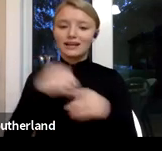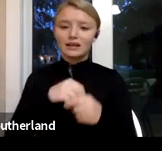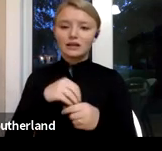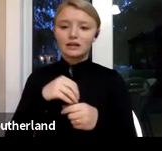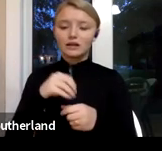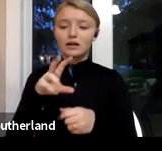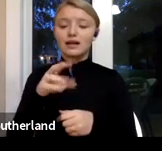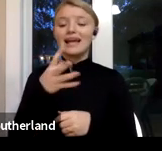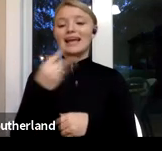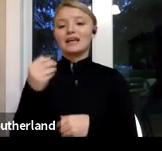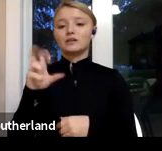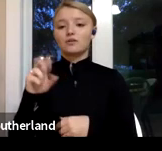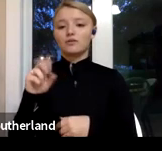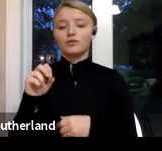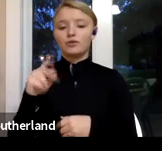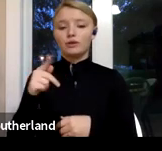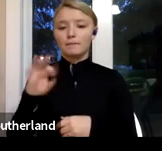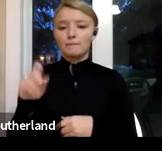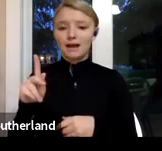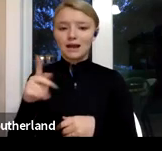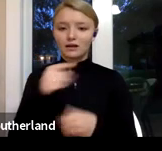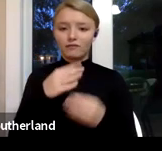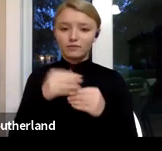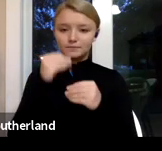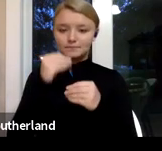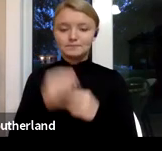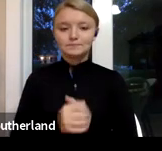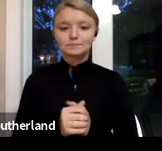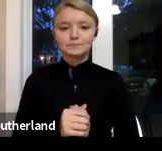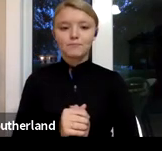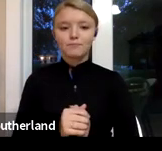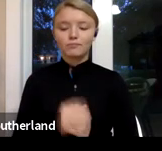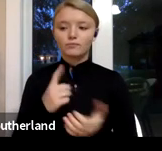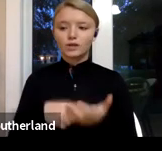singles. So let's talk about cost.